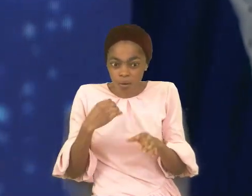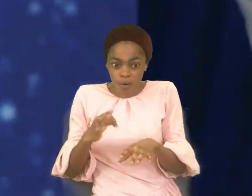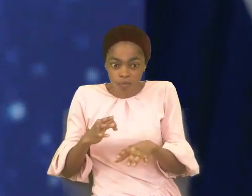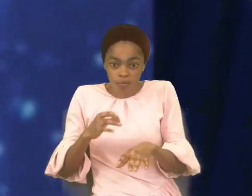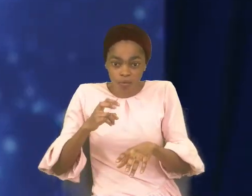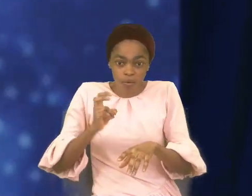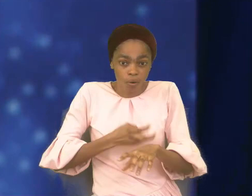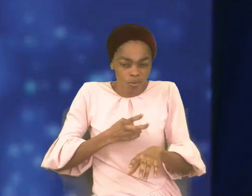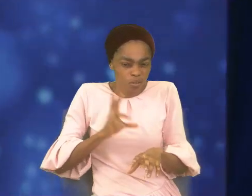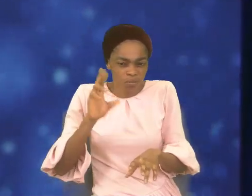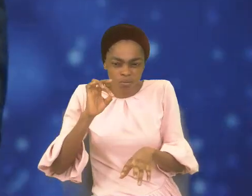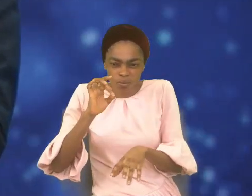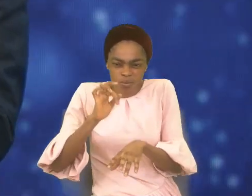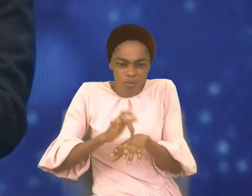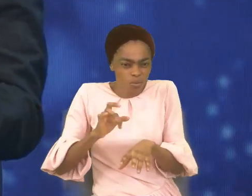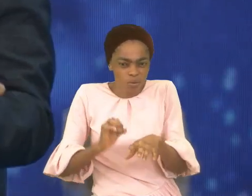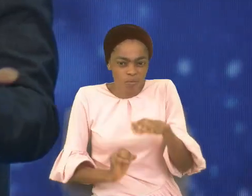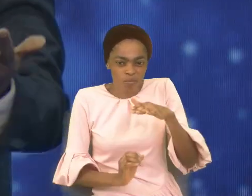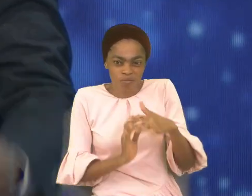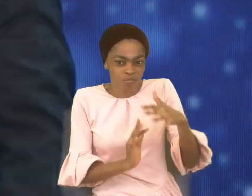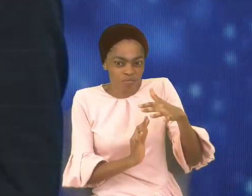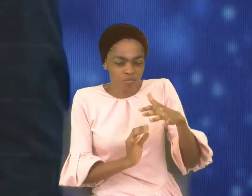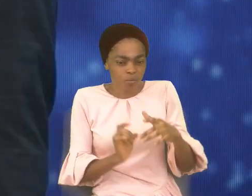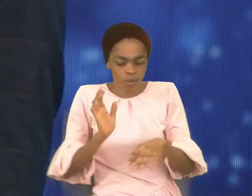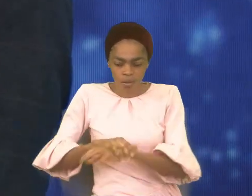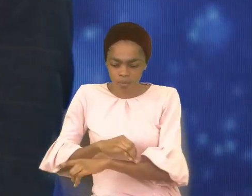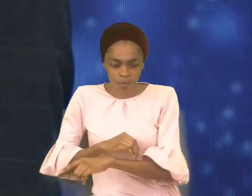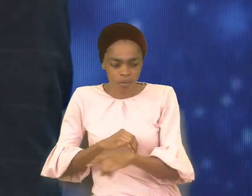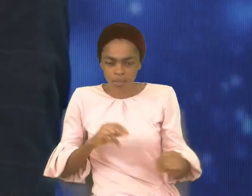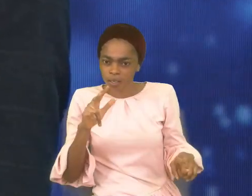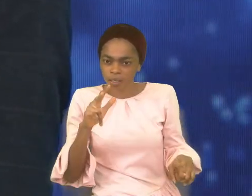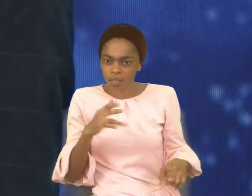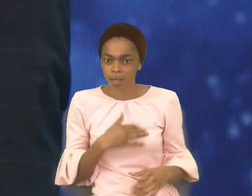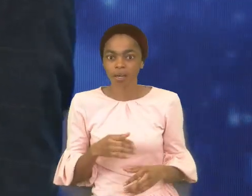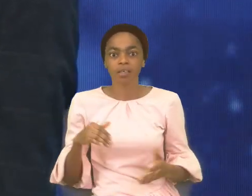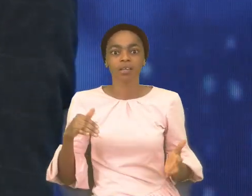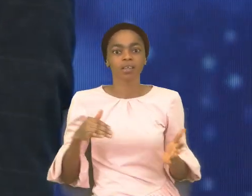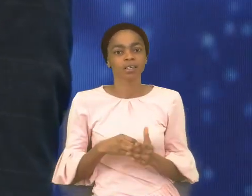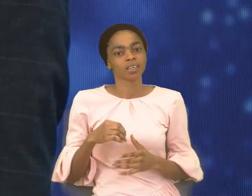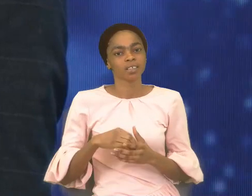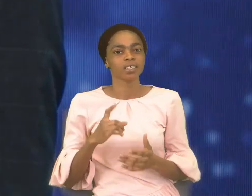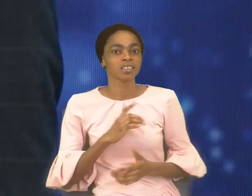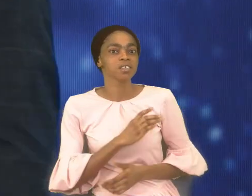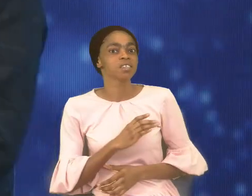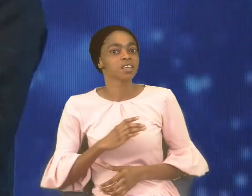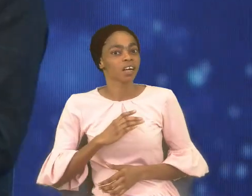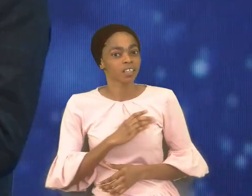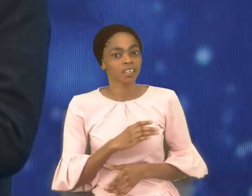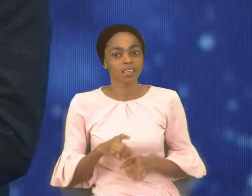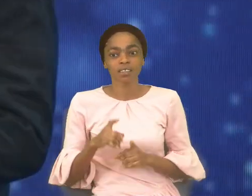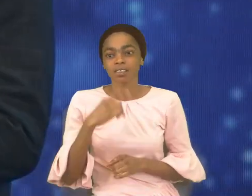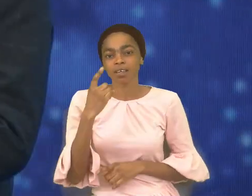And again, in his own characteristic way, he said, I make a decree that anyone that